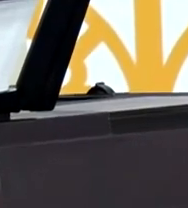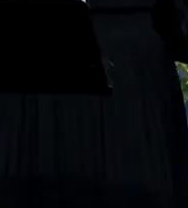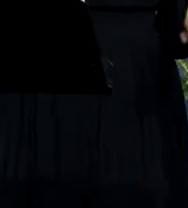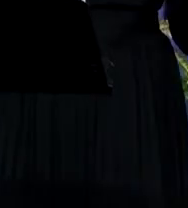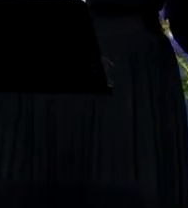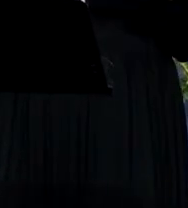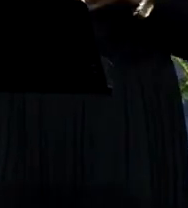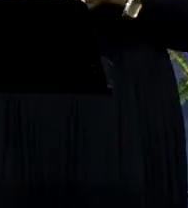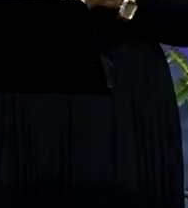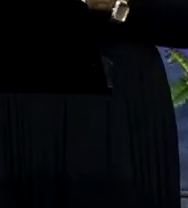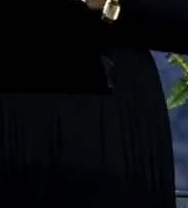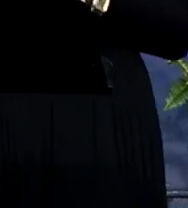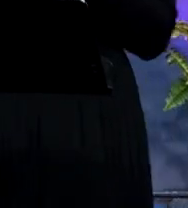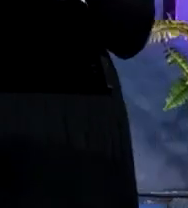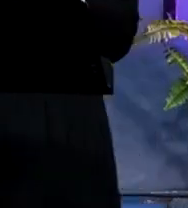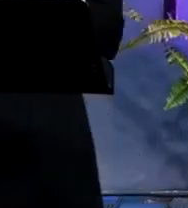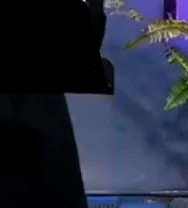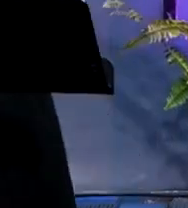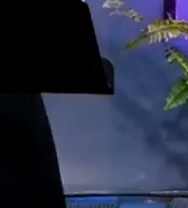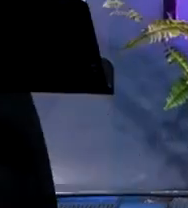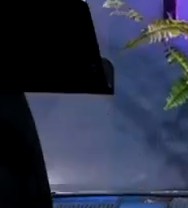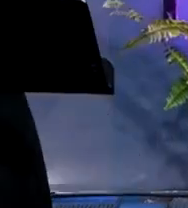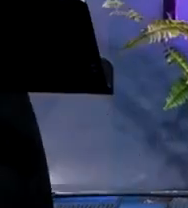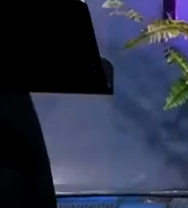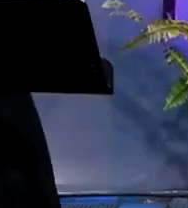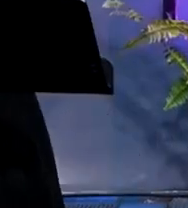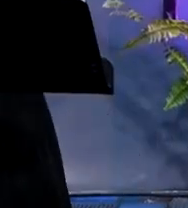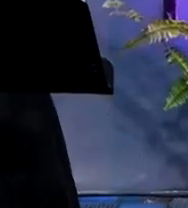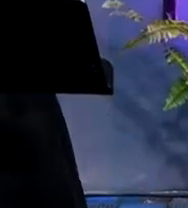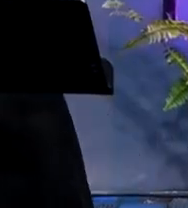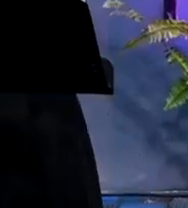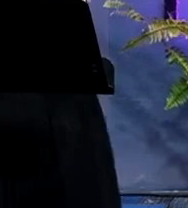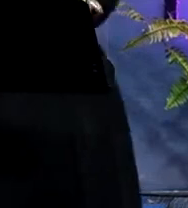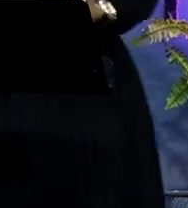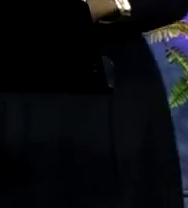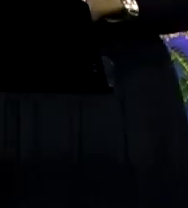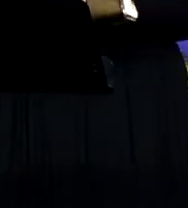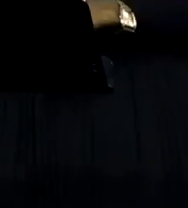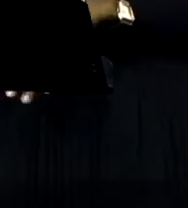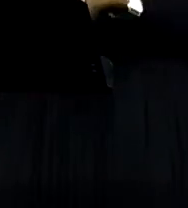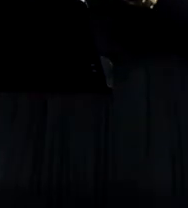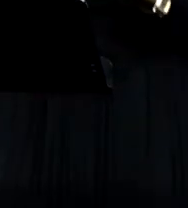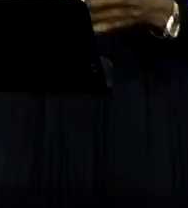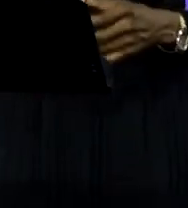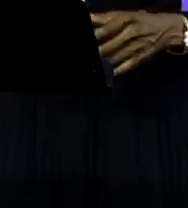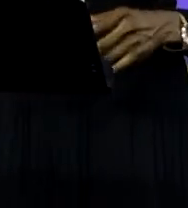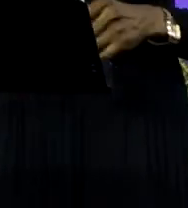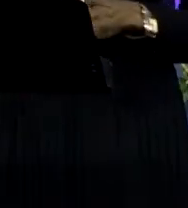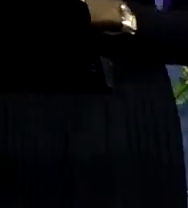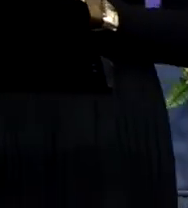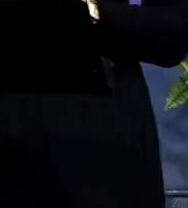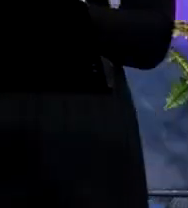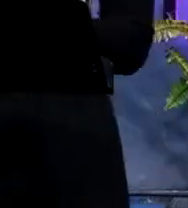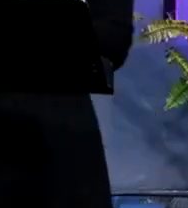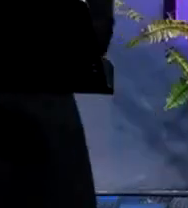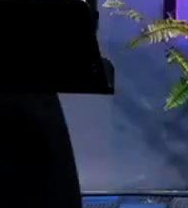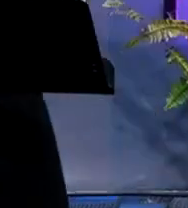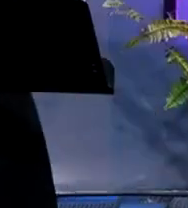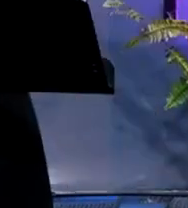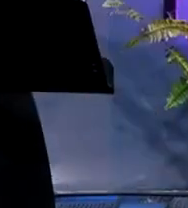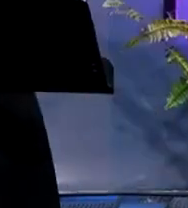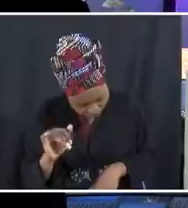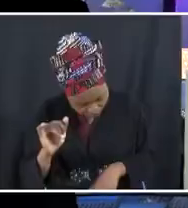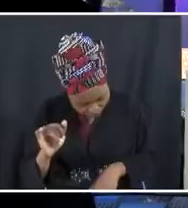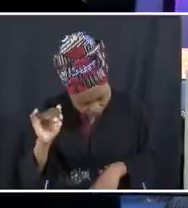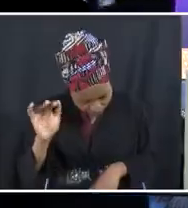river. Gather with the saints at the river that flows by the throne